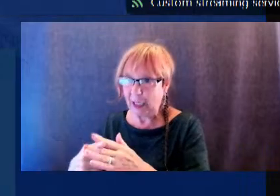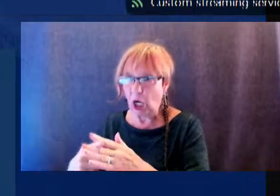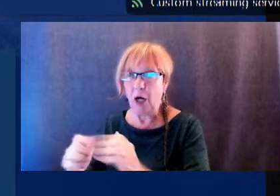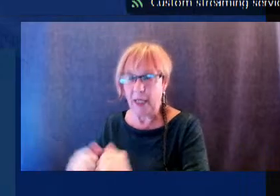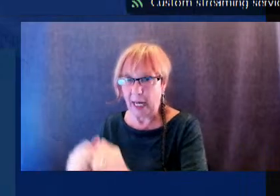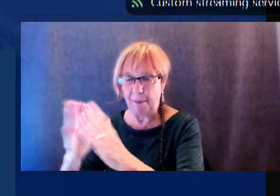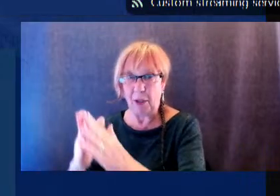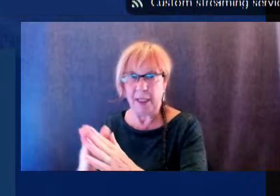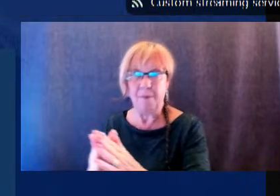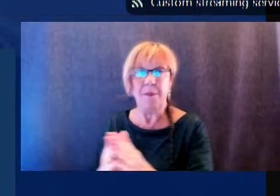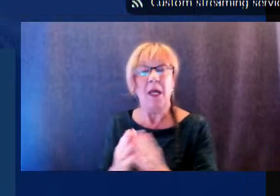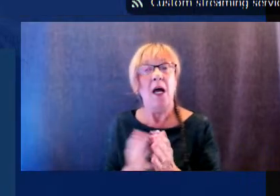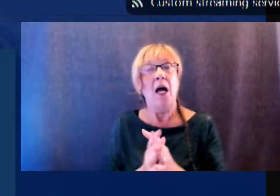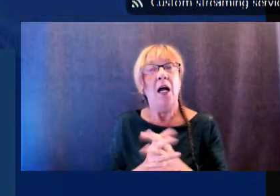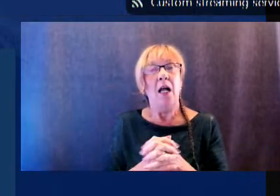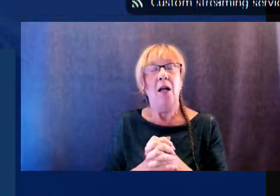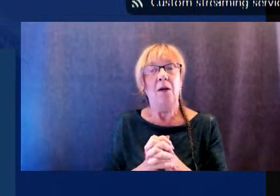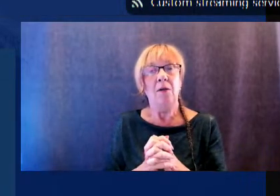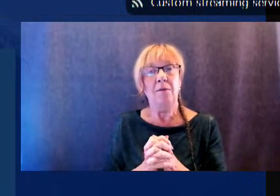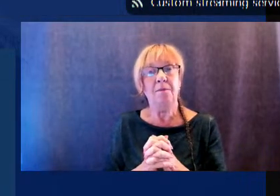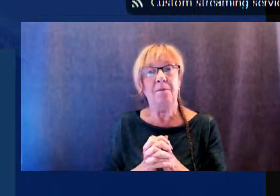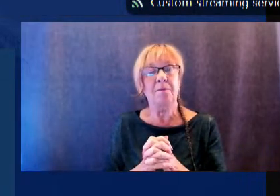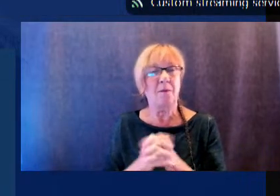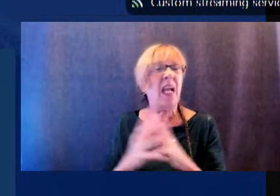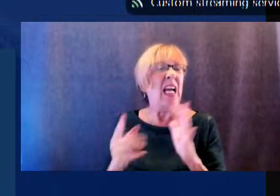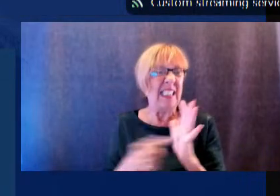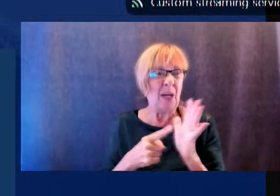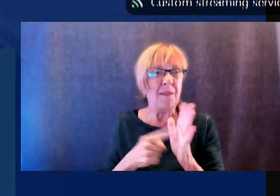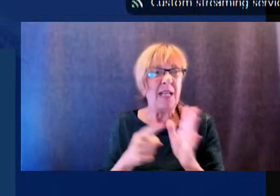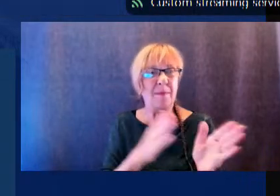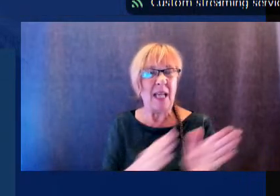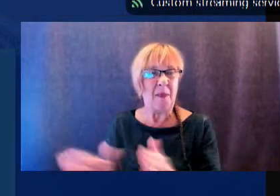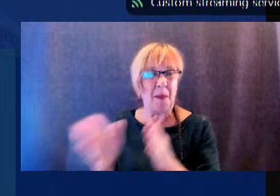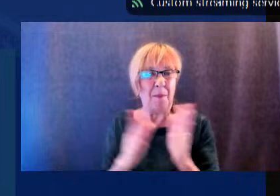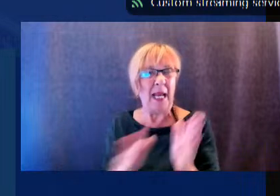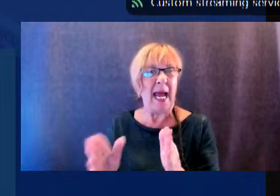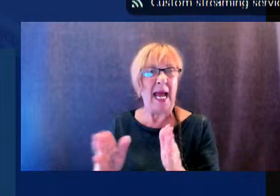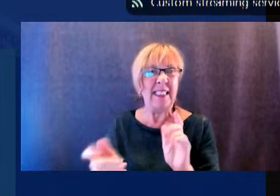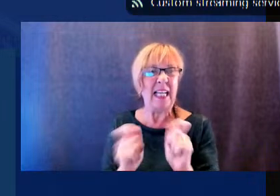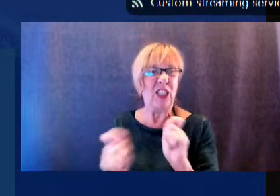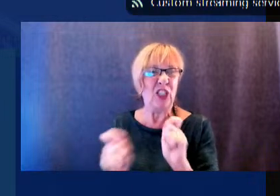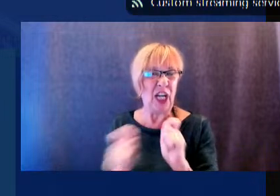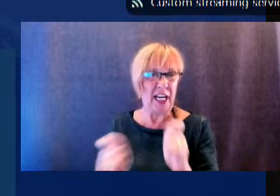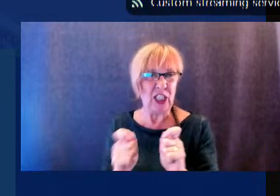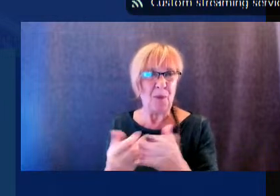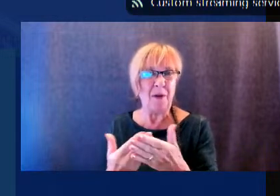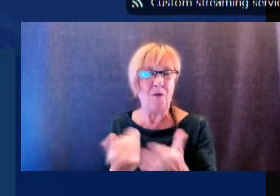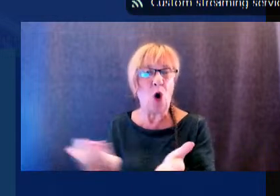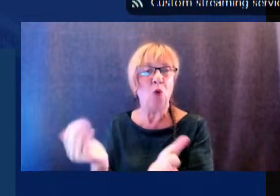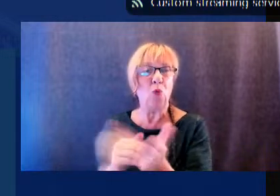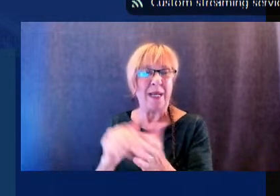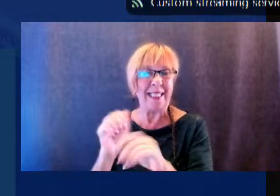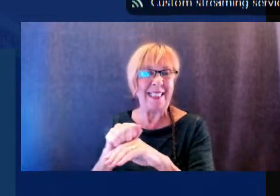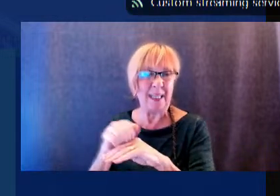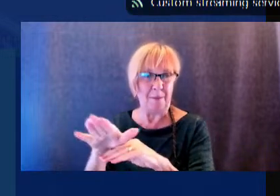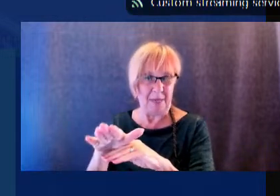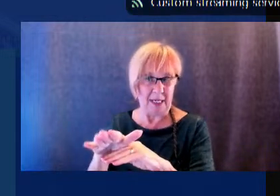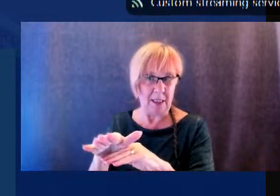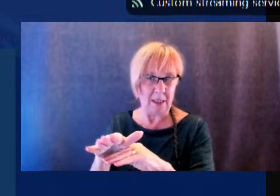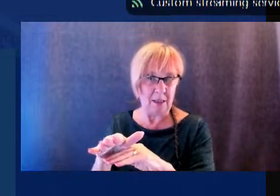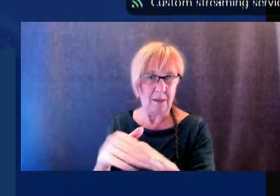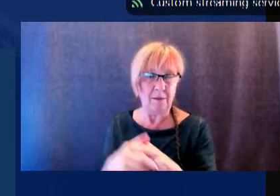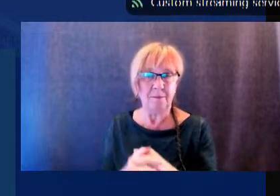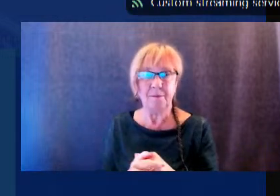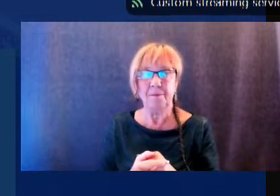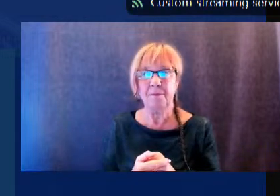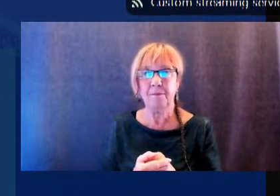decisions, and so there are some changes to layout or materials sometimes on the plans that the designers are working on before they resubmit. So again, I'll show